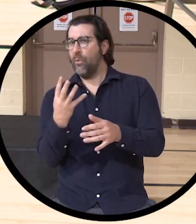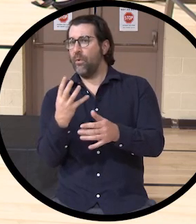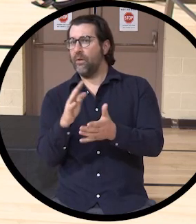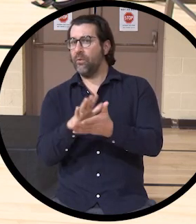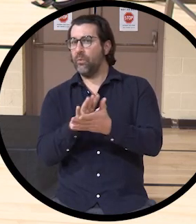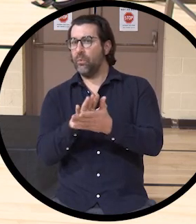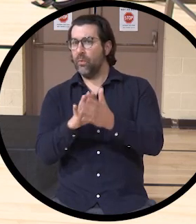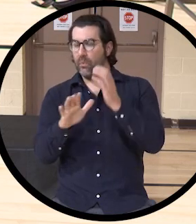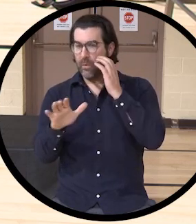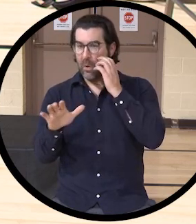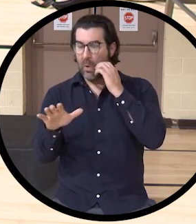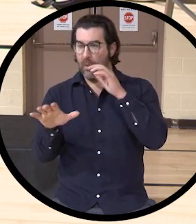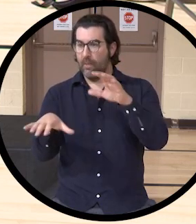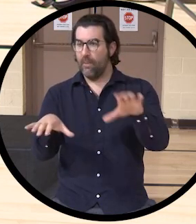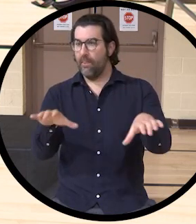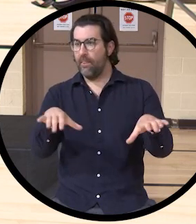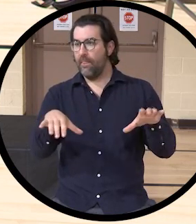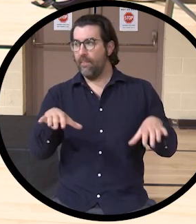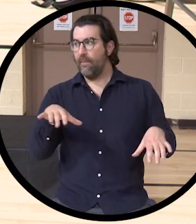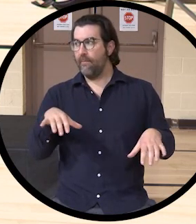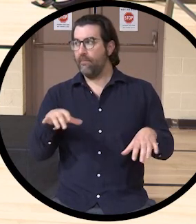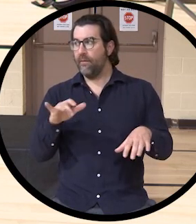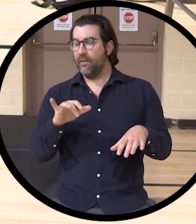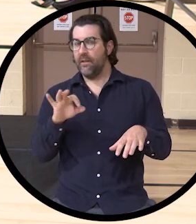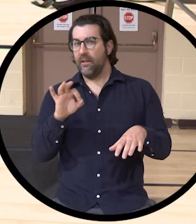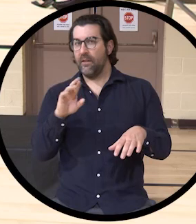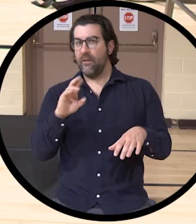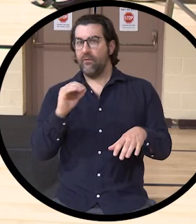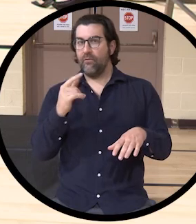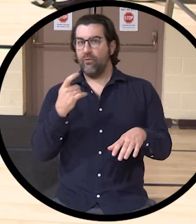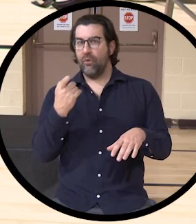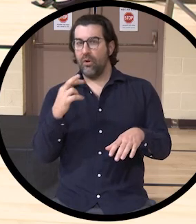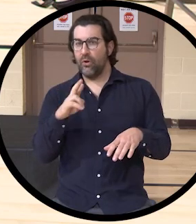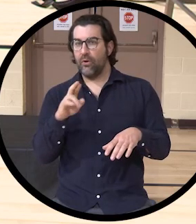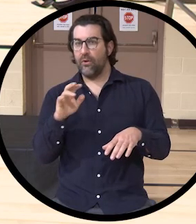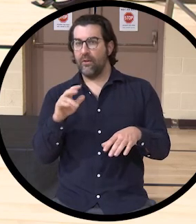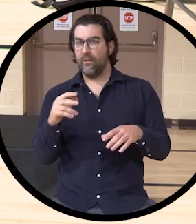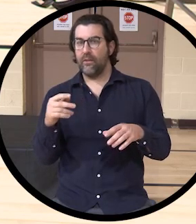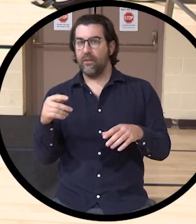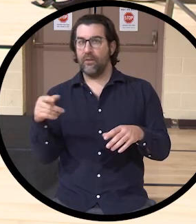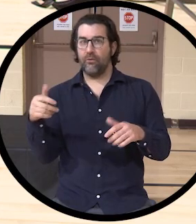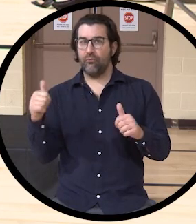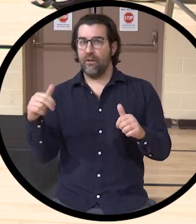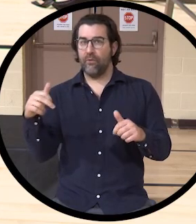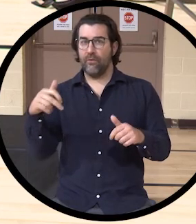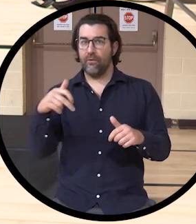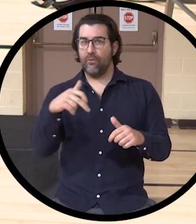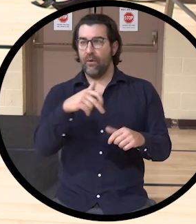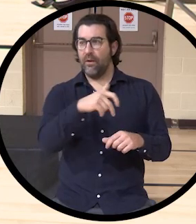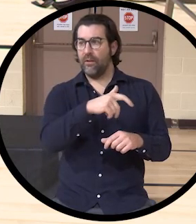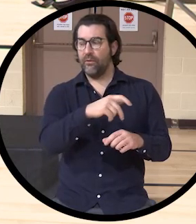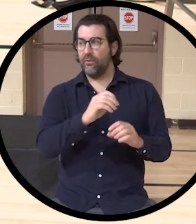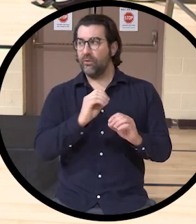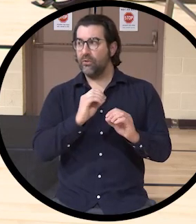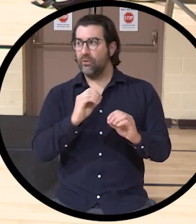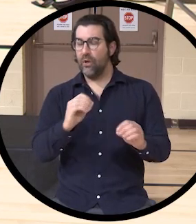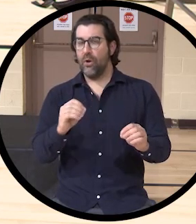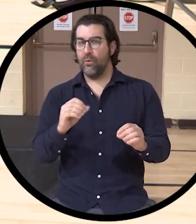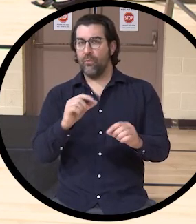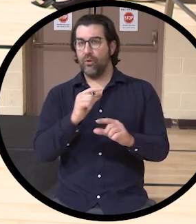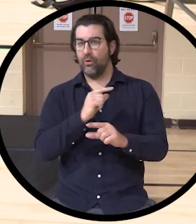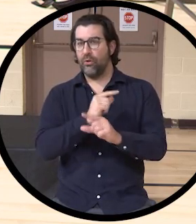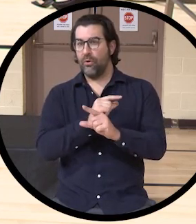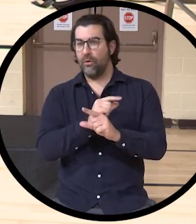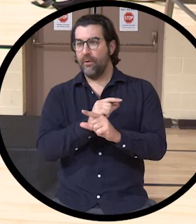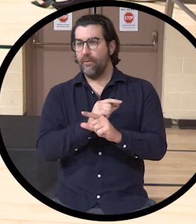around there, it's like progress at that intersection. There's when you get a stop, there's no crossing guard.